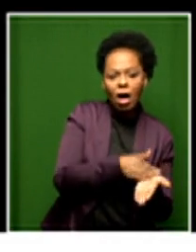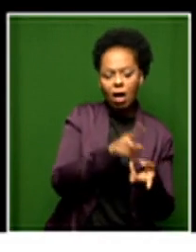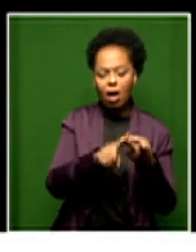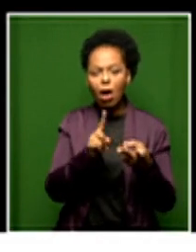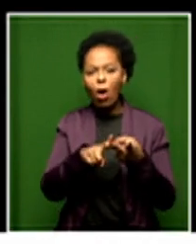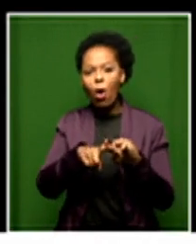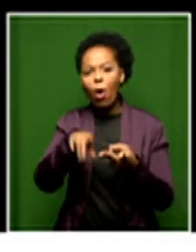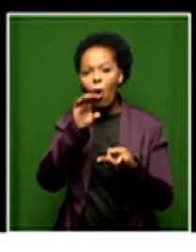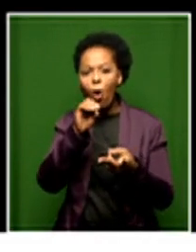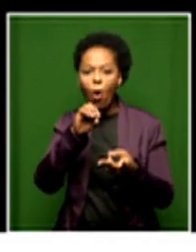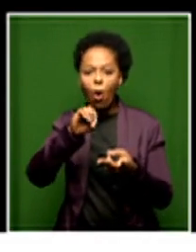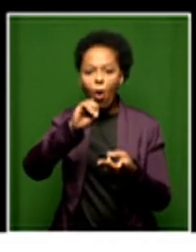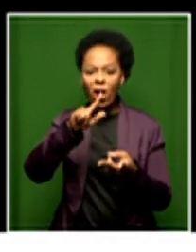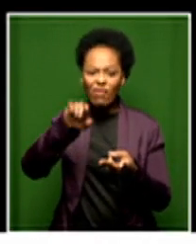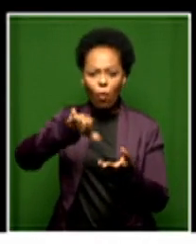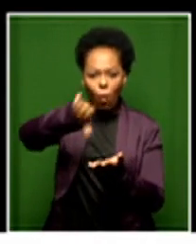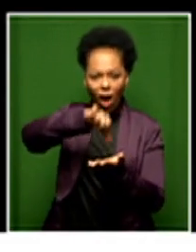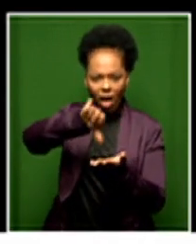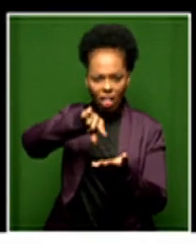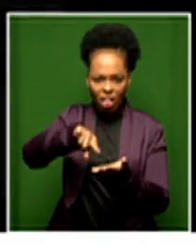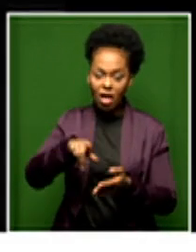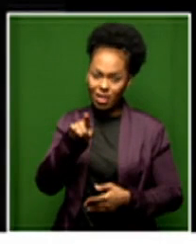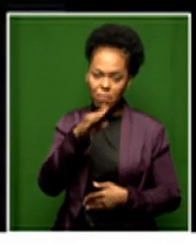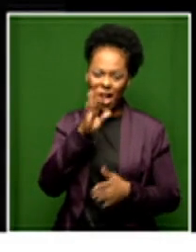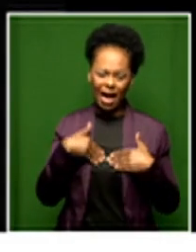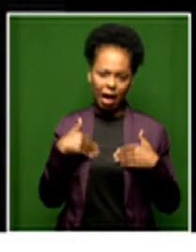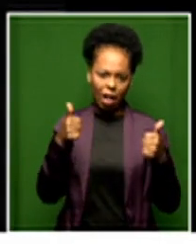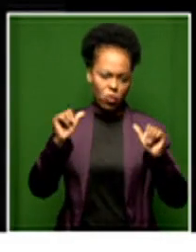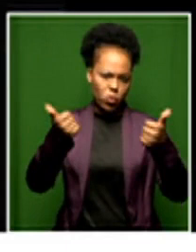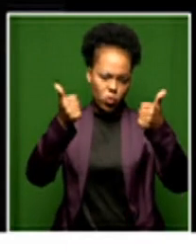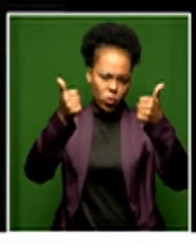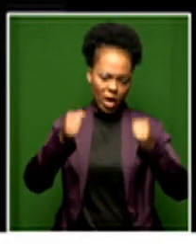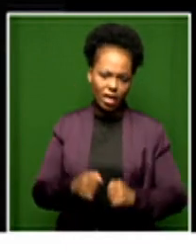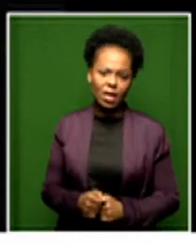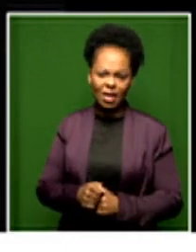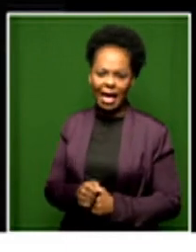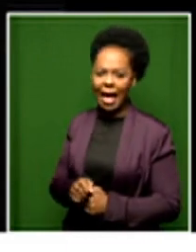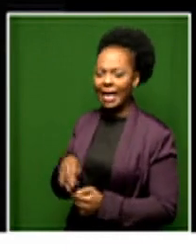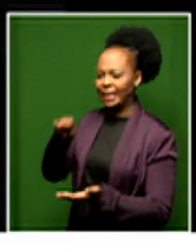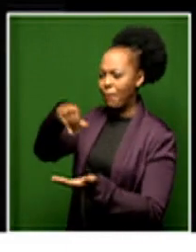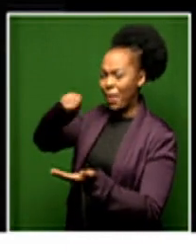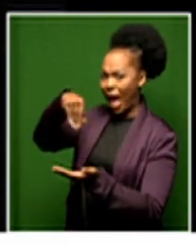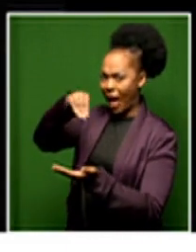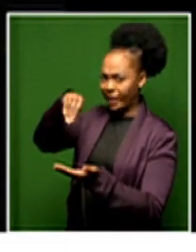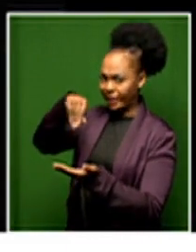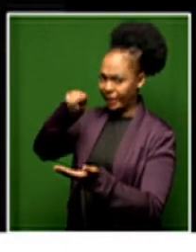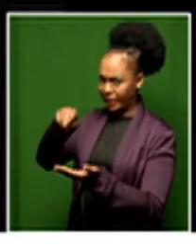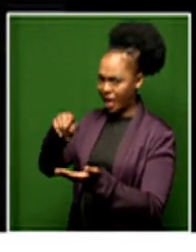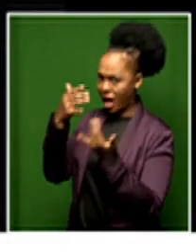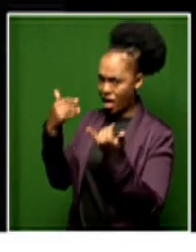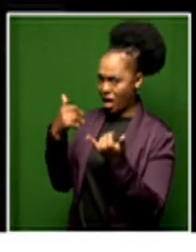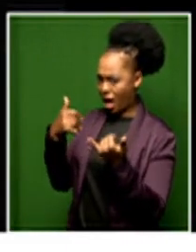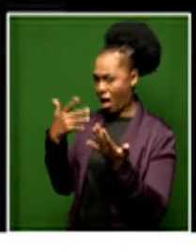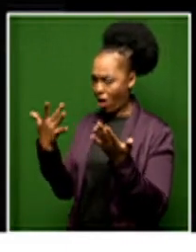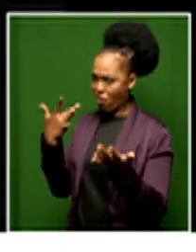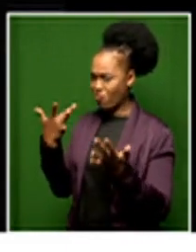So olive oil is the healthier option. So in terms of the spices, do you prefer